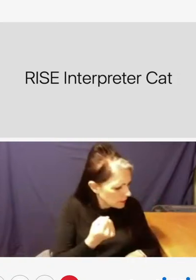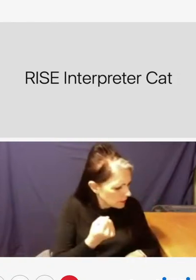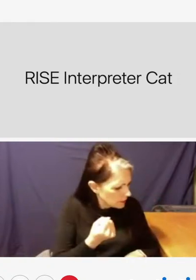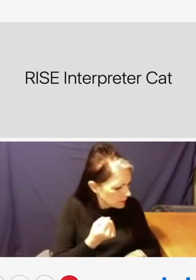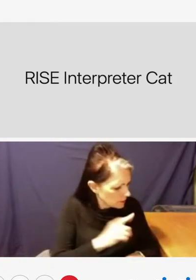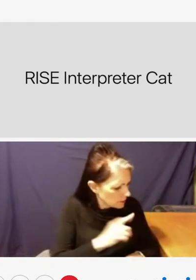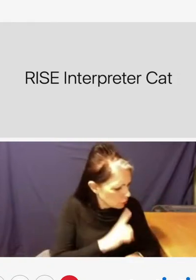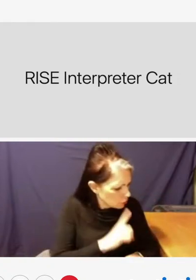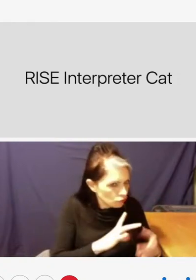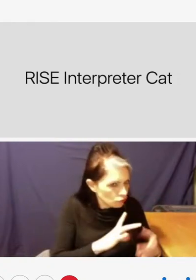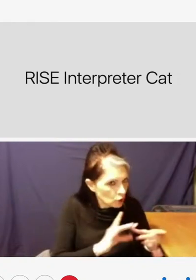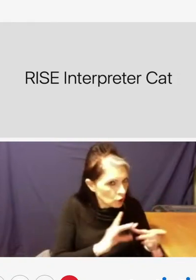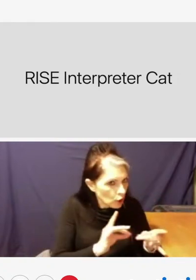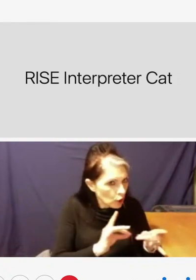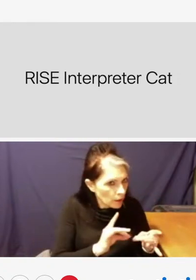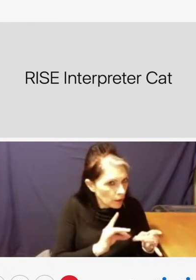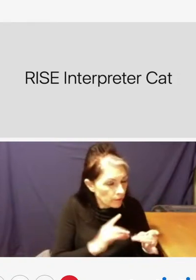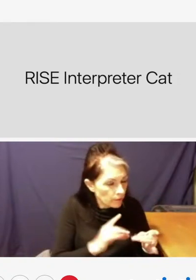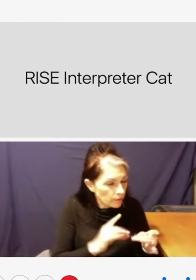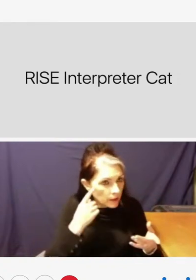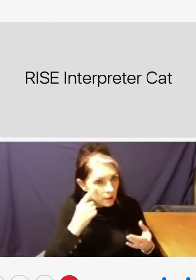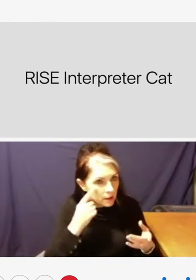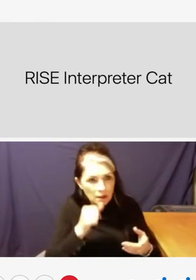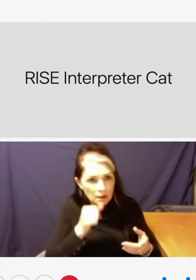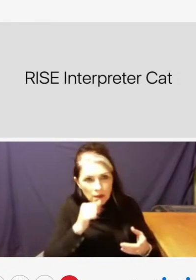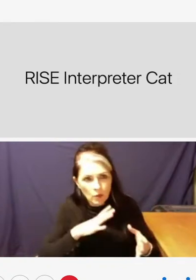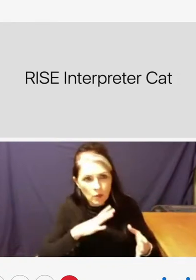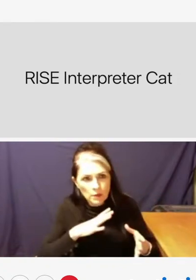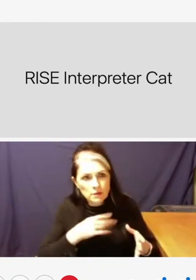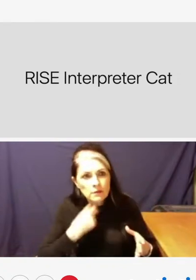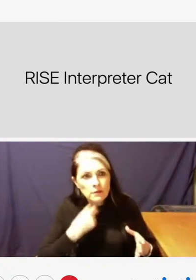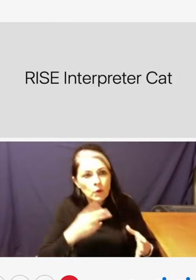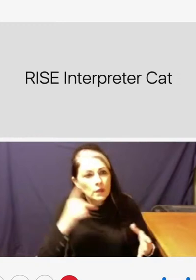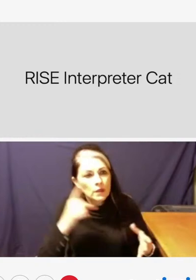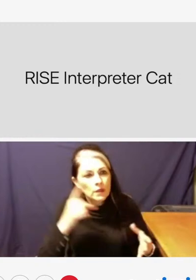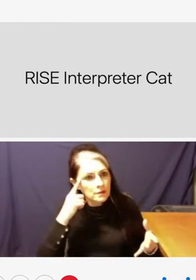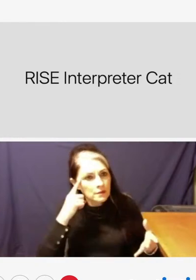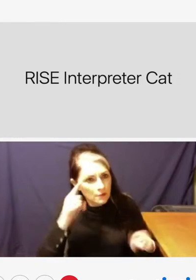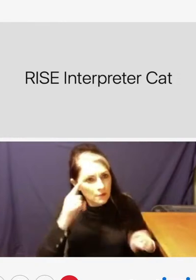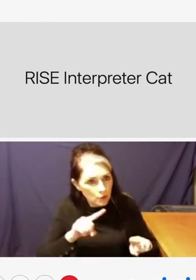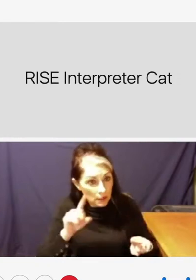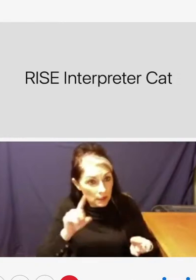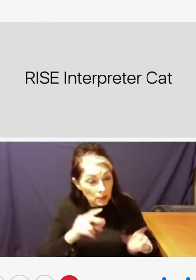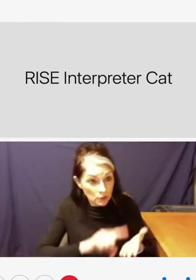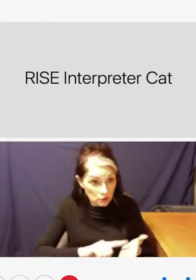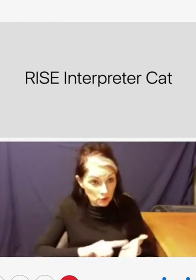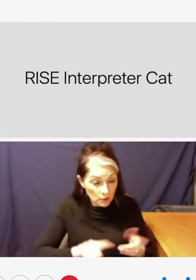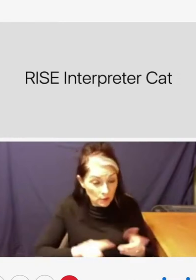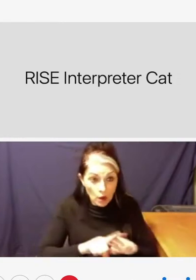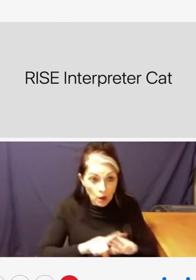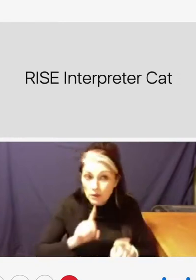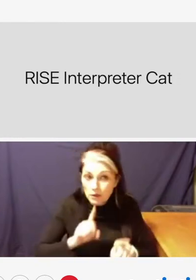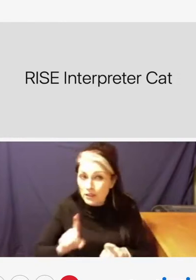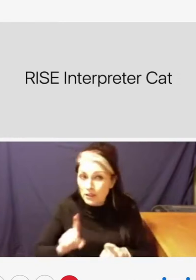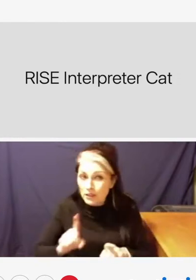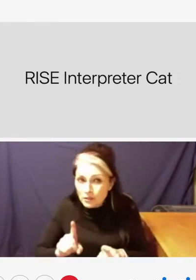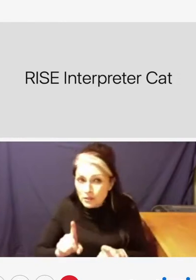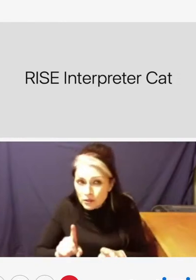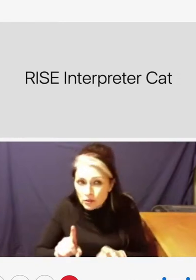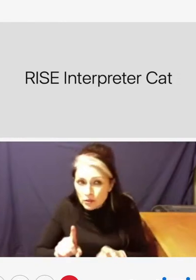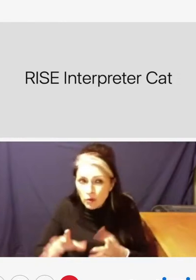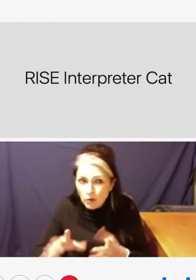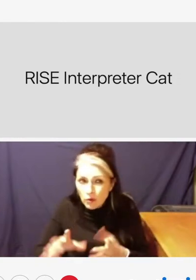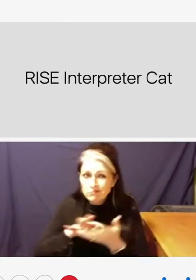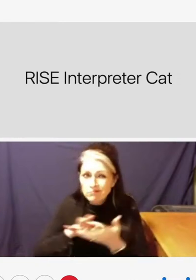agree um that we need to look into it but um I think we need to make sure that um we talk to like